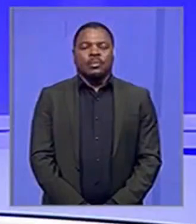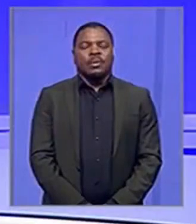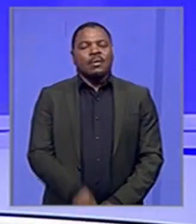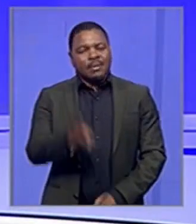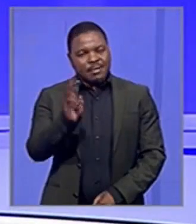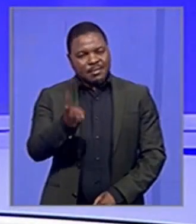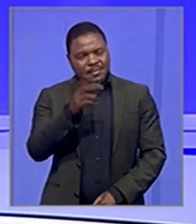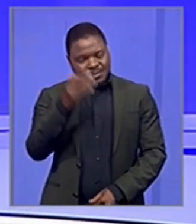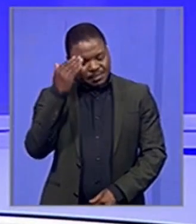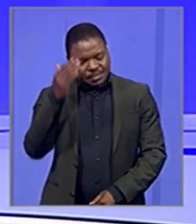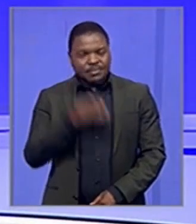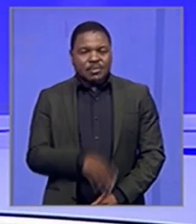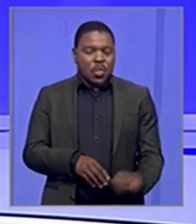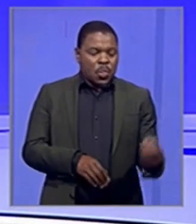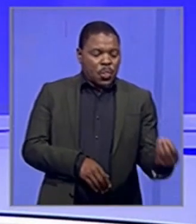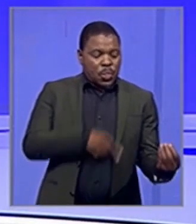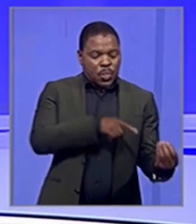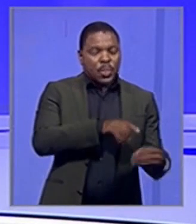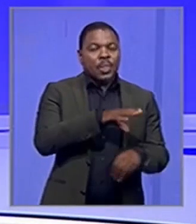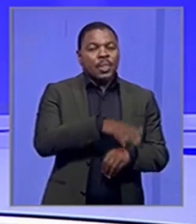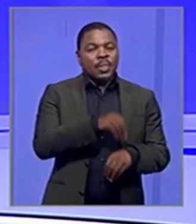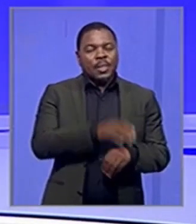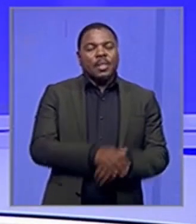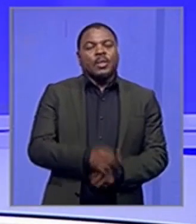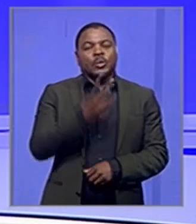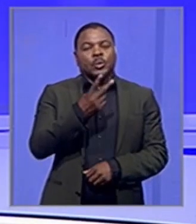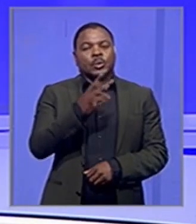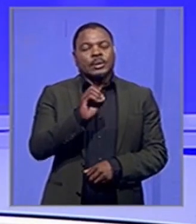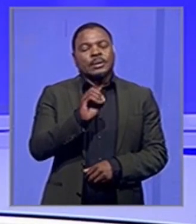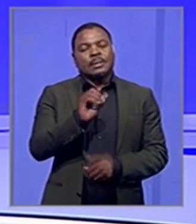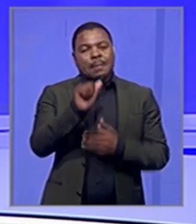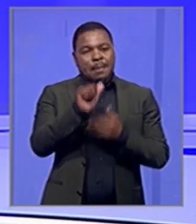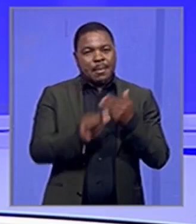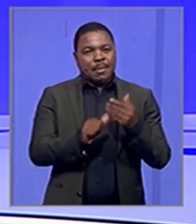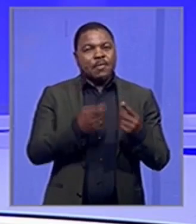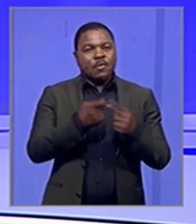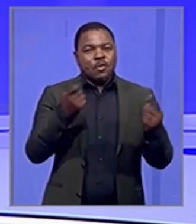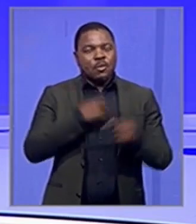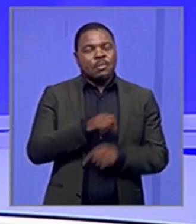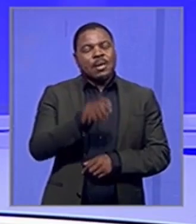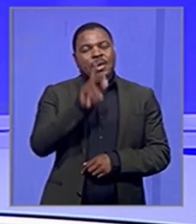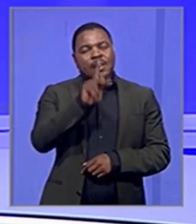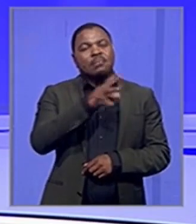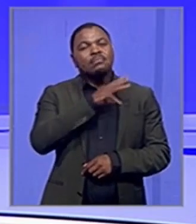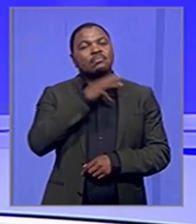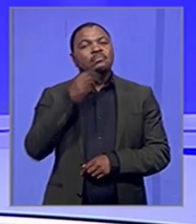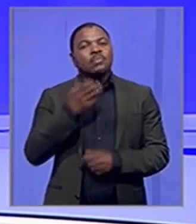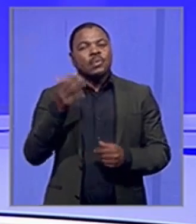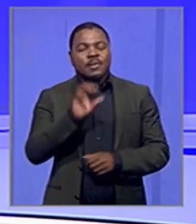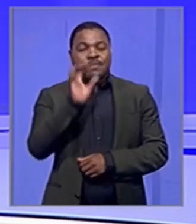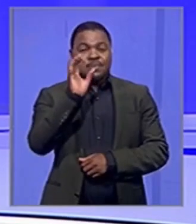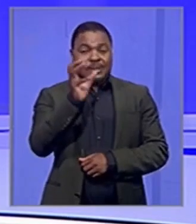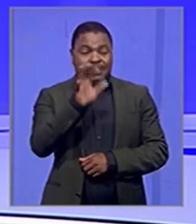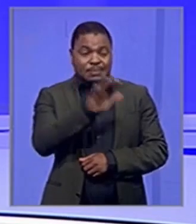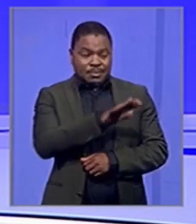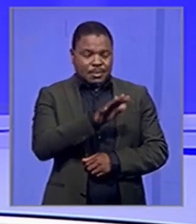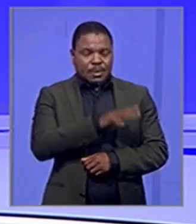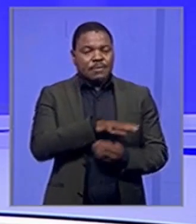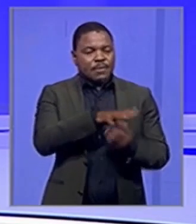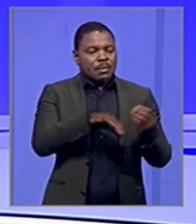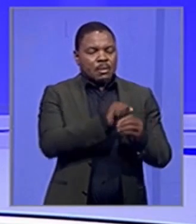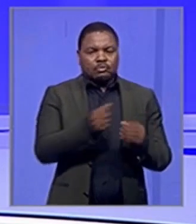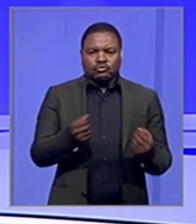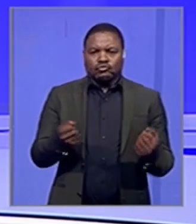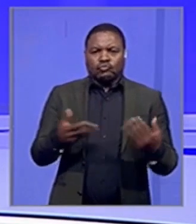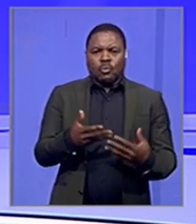Badumedi ga re kwe ba lapa la segotlane sa dikgwedi tše 20 sa K-section ka Odendaelsrus Free State ba sa tšošitšwe ke lehu